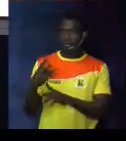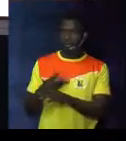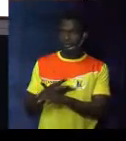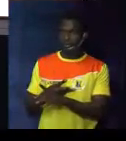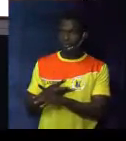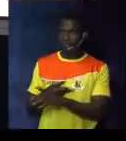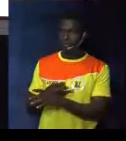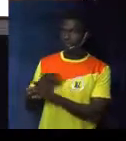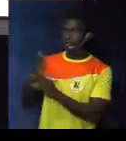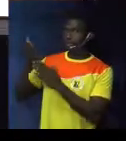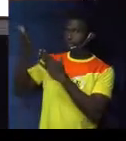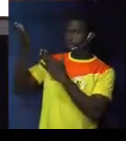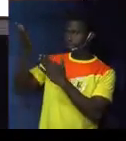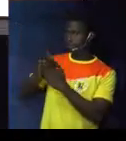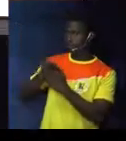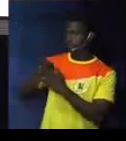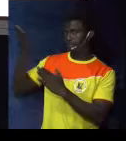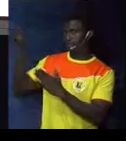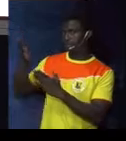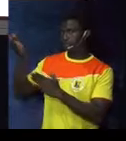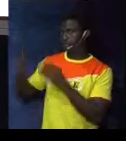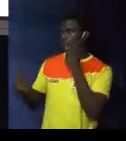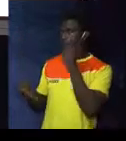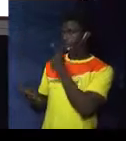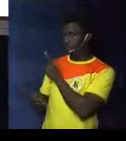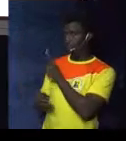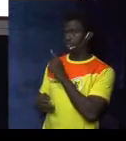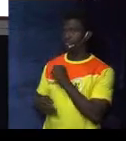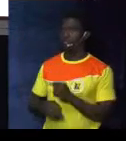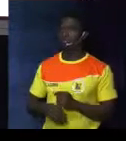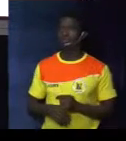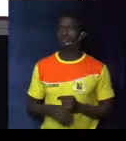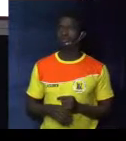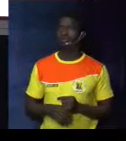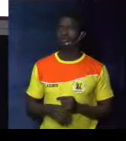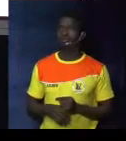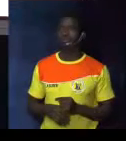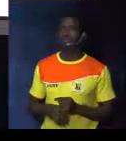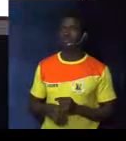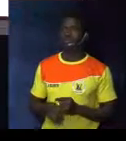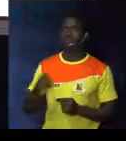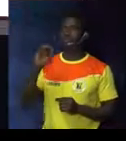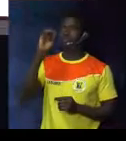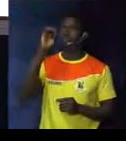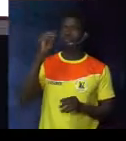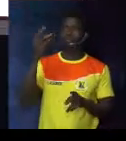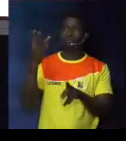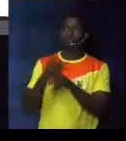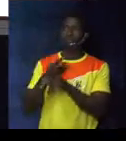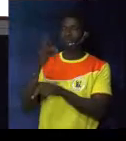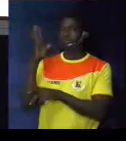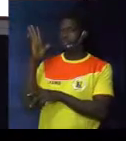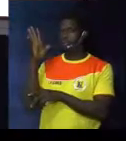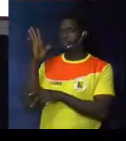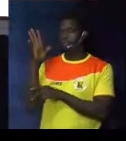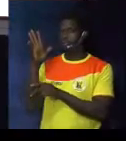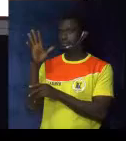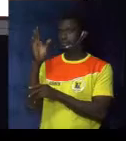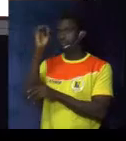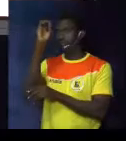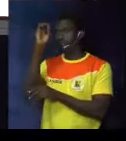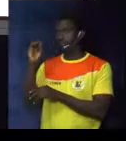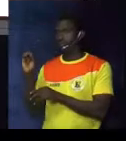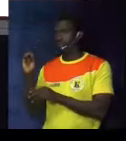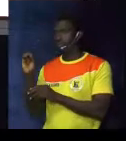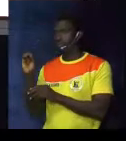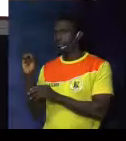I partition it diagonally. Now I can start multiplying from anywhere. I like to do this sum first. 0 times 5,